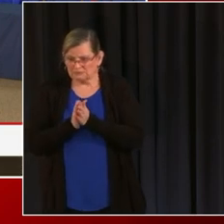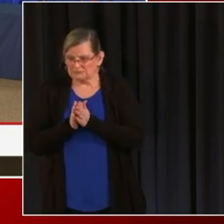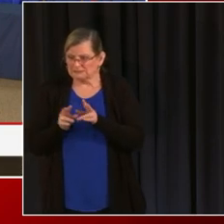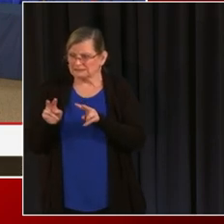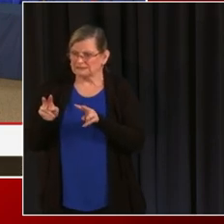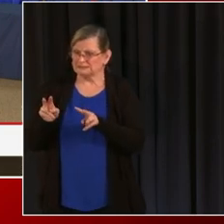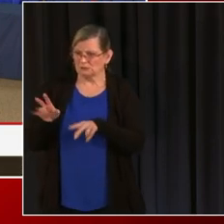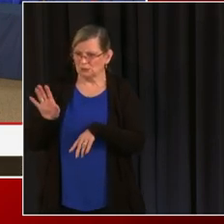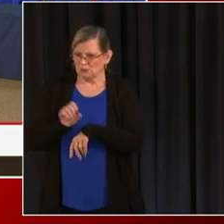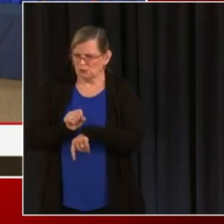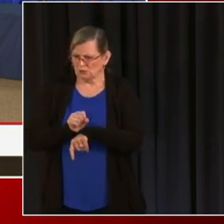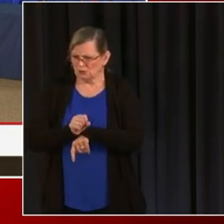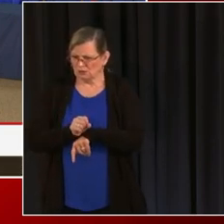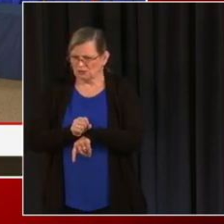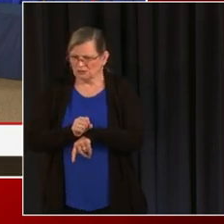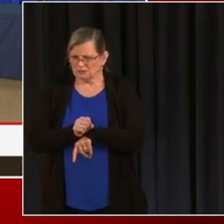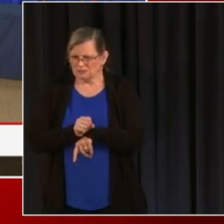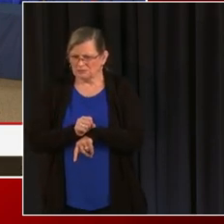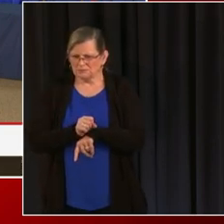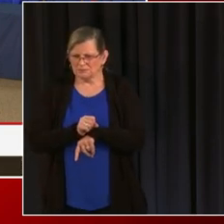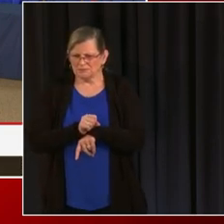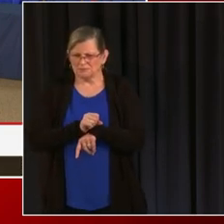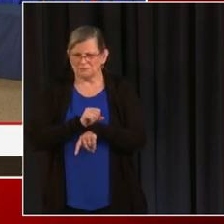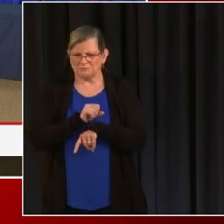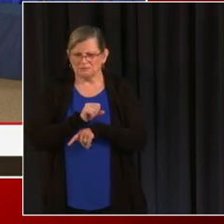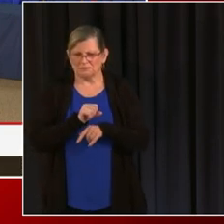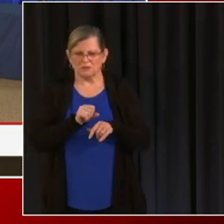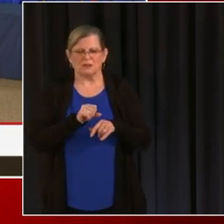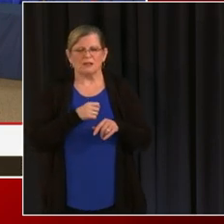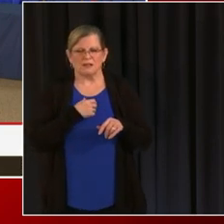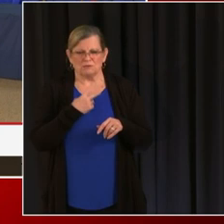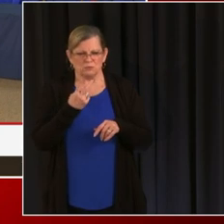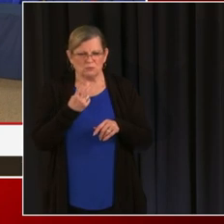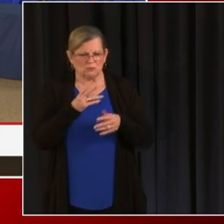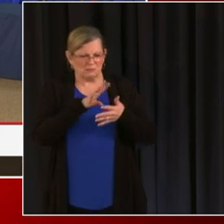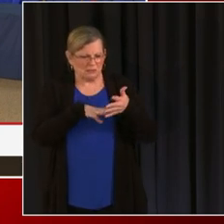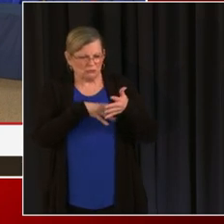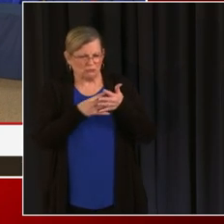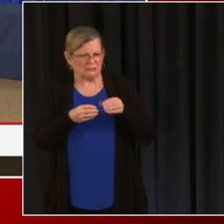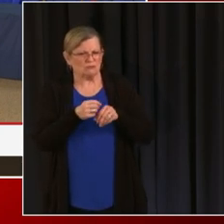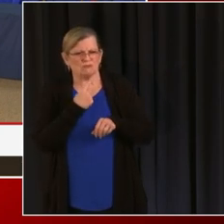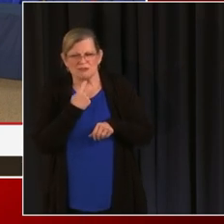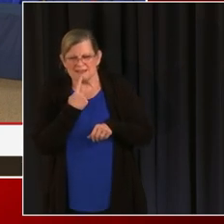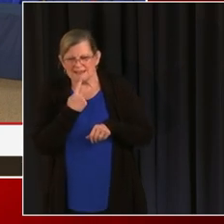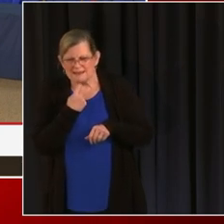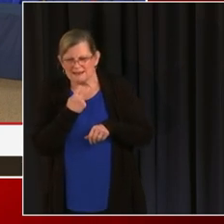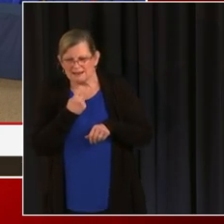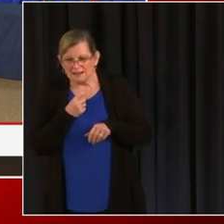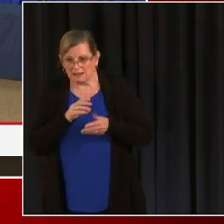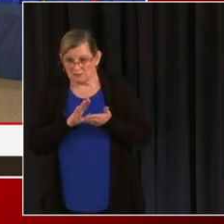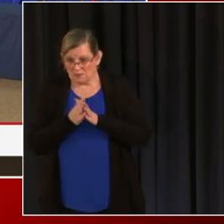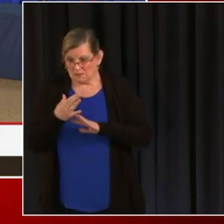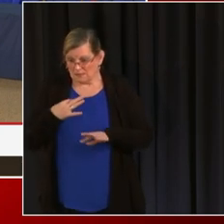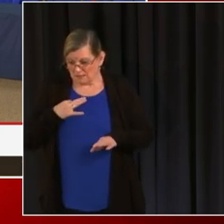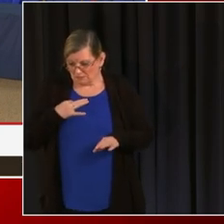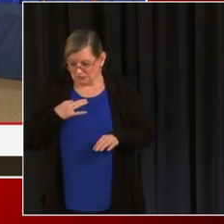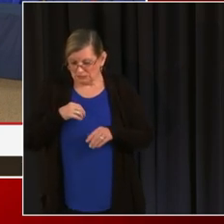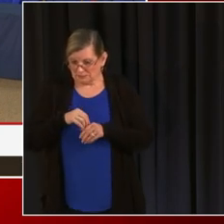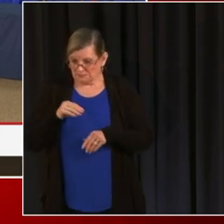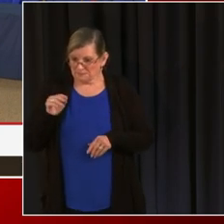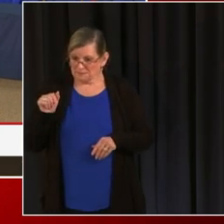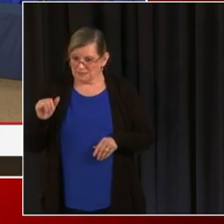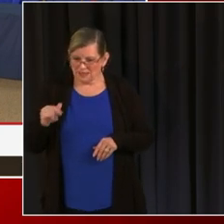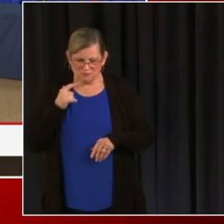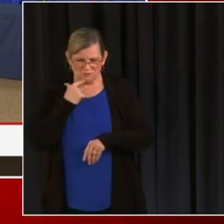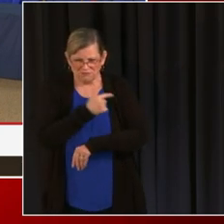still seeing these two metrics in the red. And then they also know that, they'll be eligible come May for